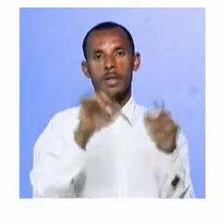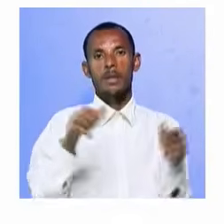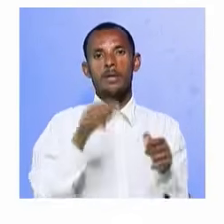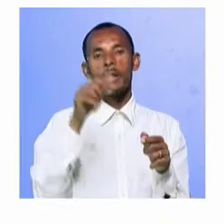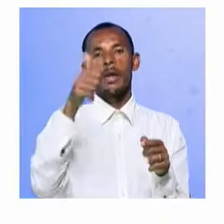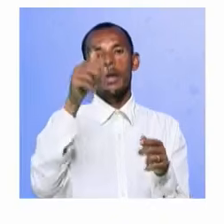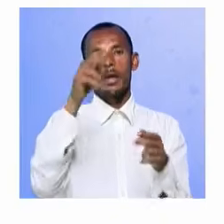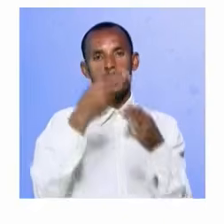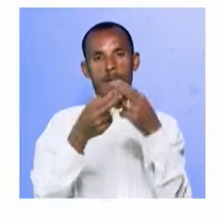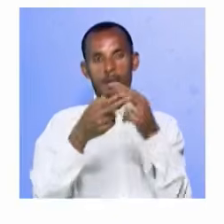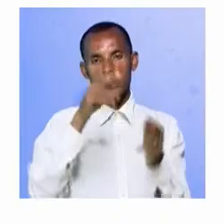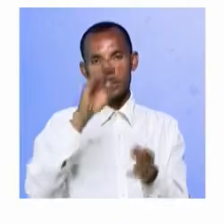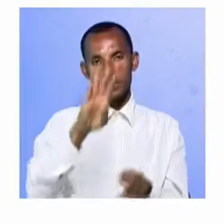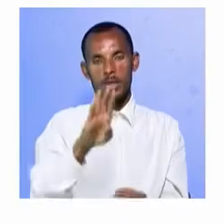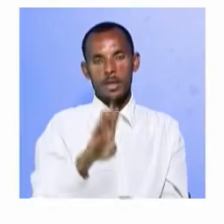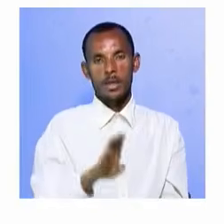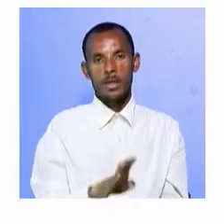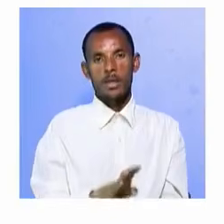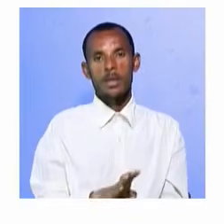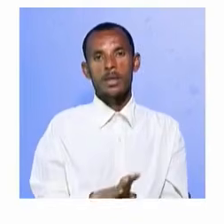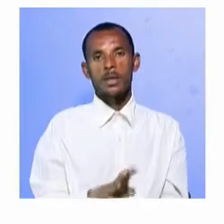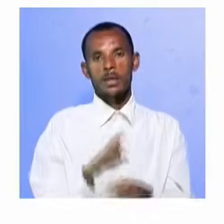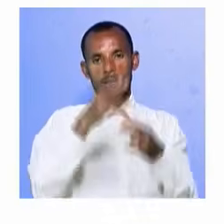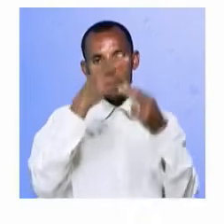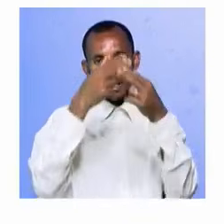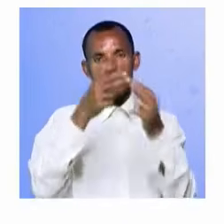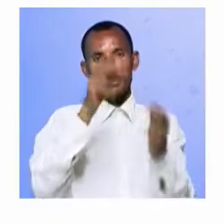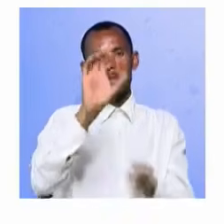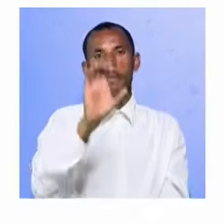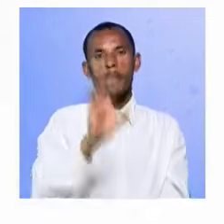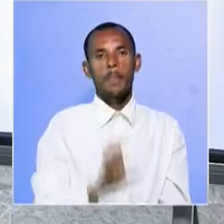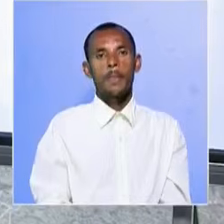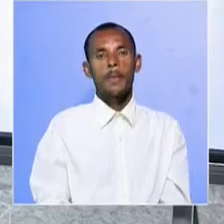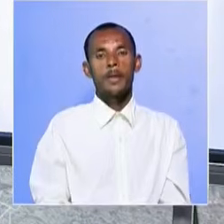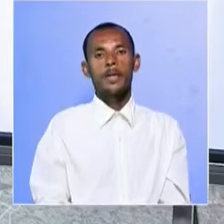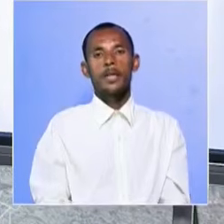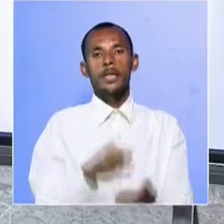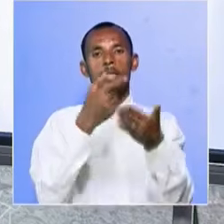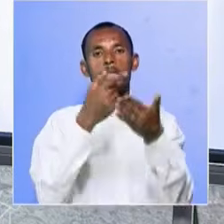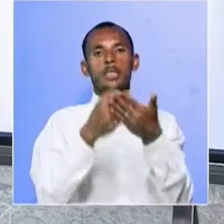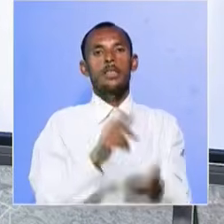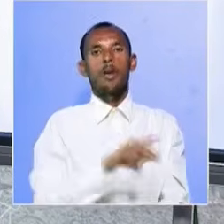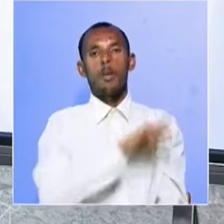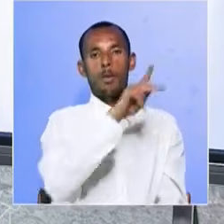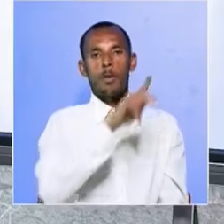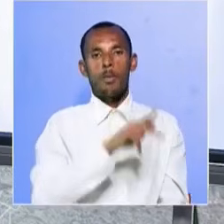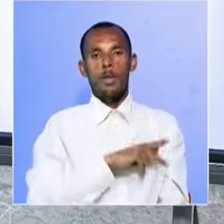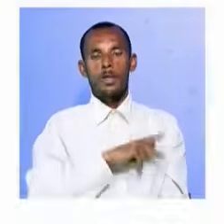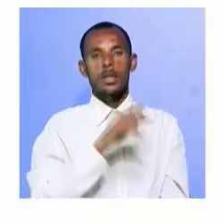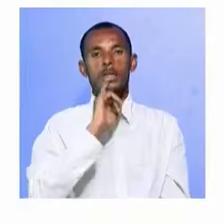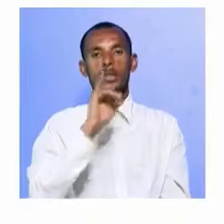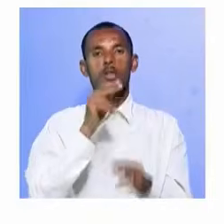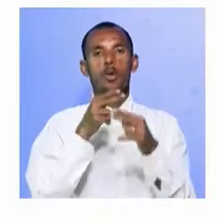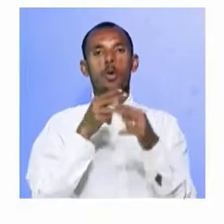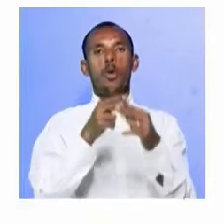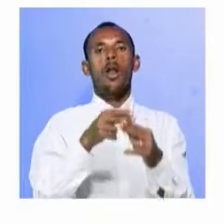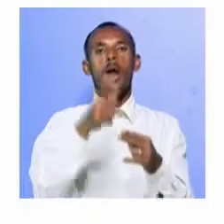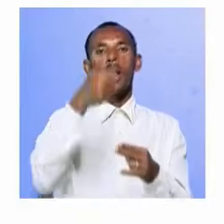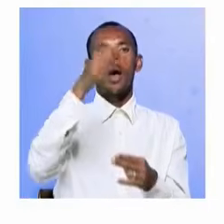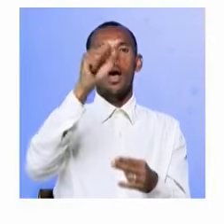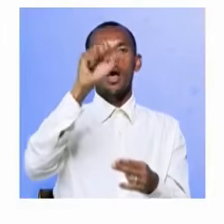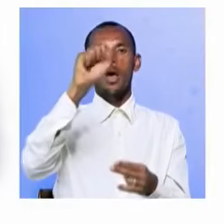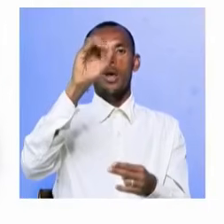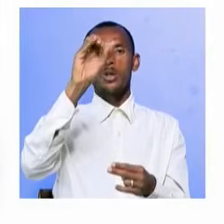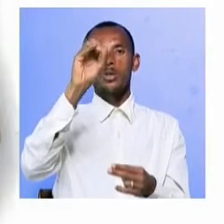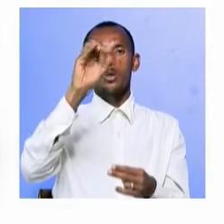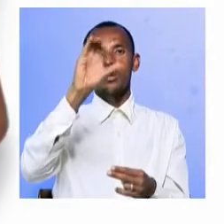A times B times C, okay? This property is called associative